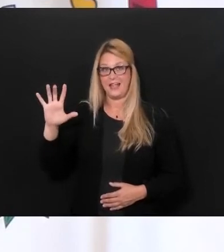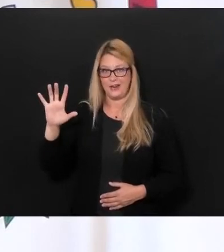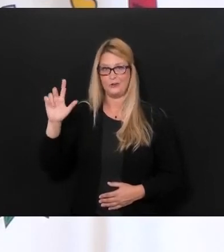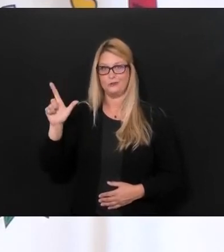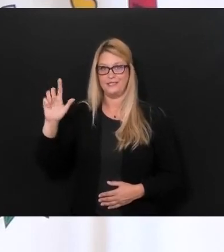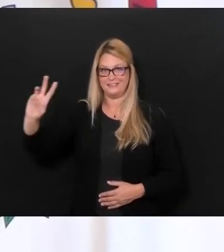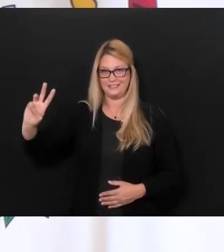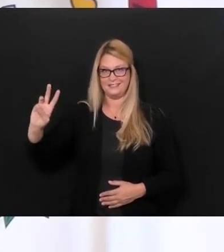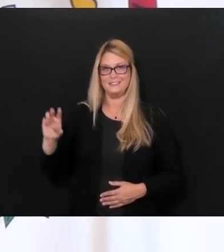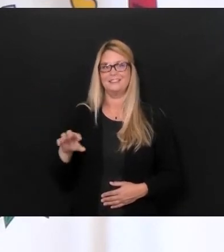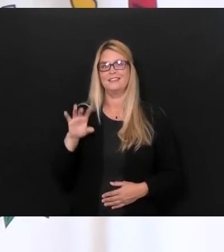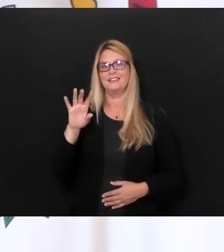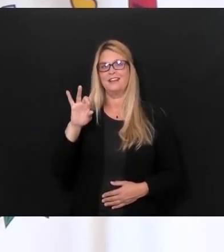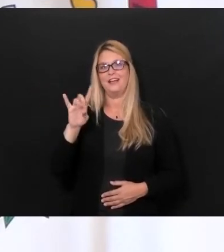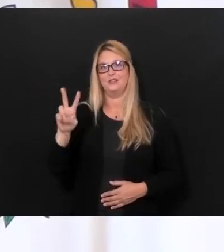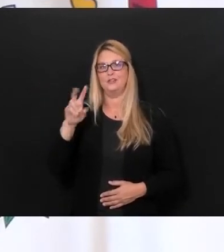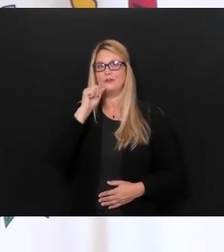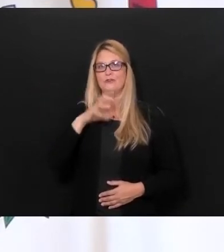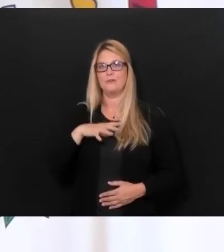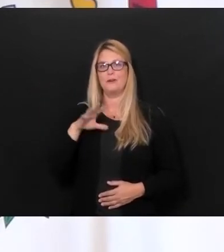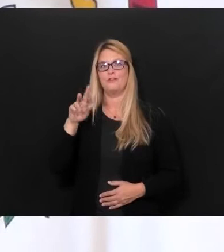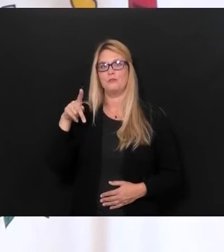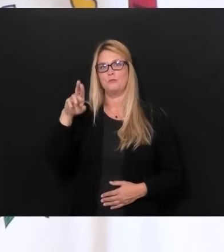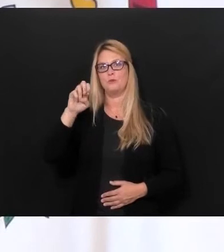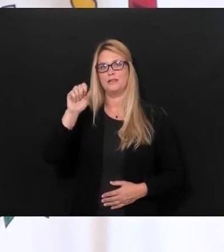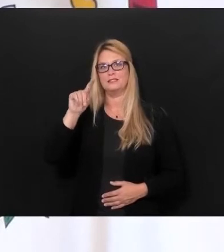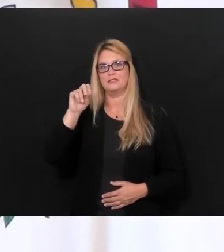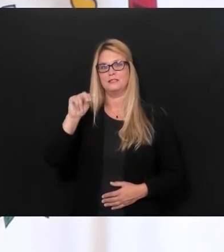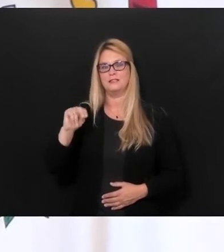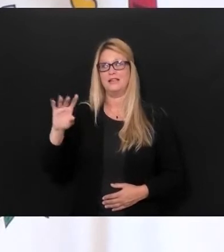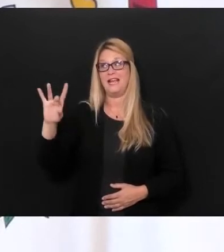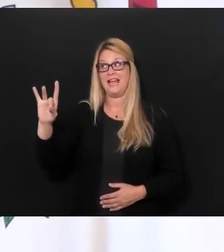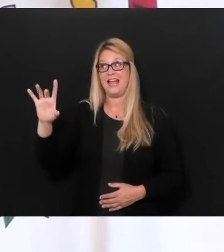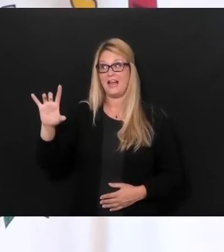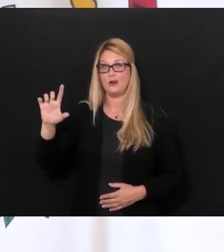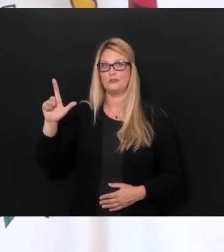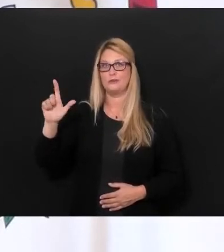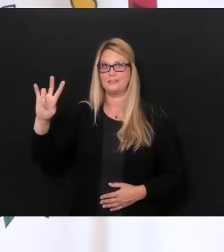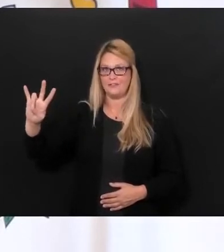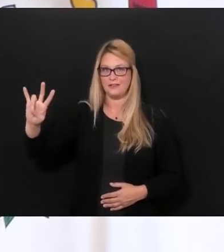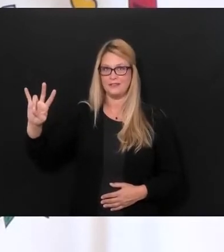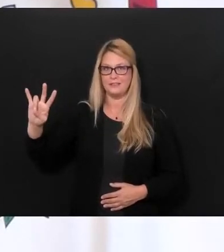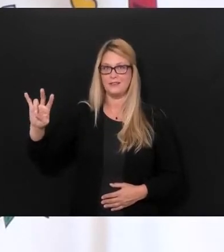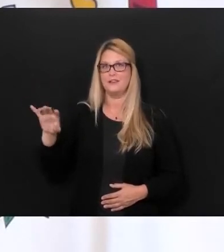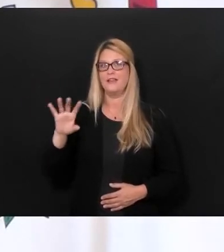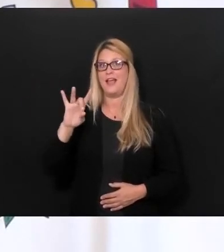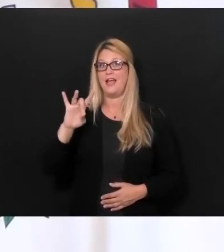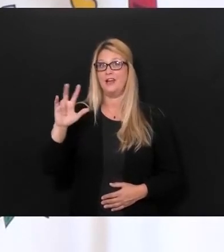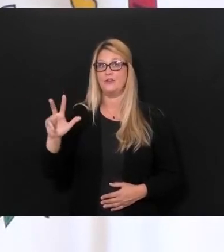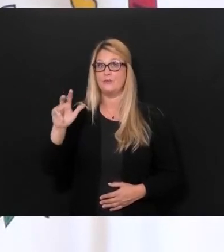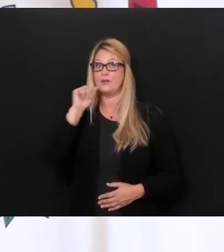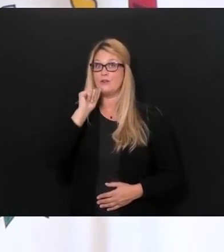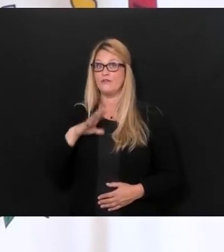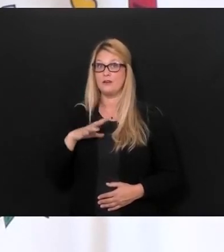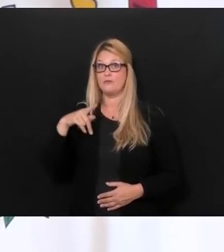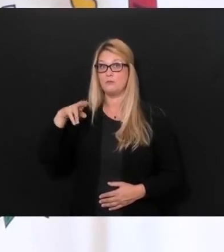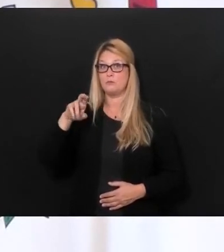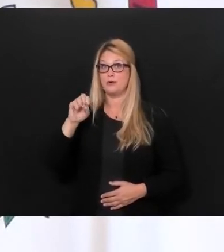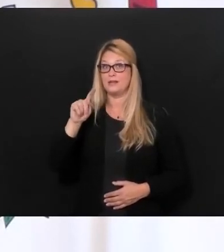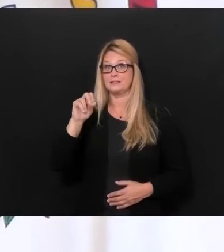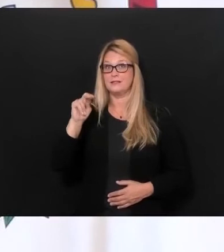an 82-year-old female from Preston County. The 827th death, an 83-year-old female from